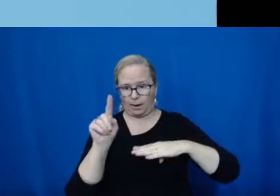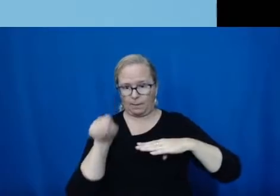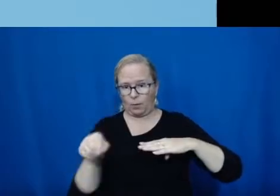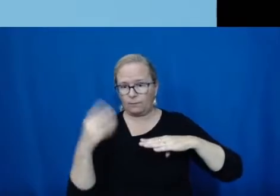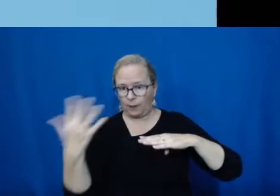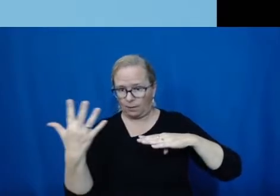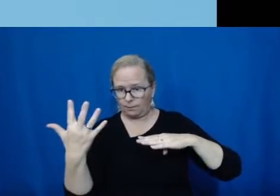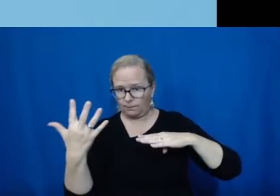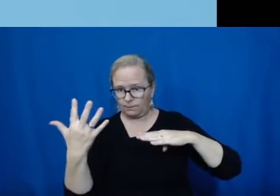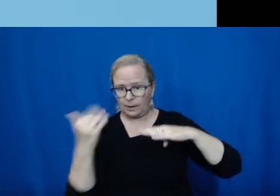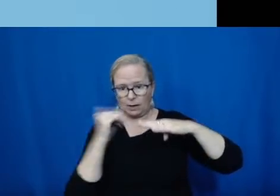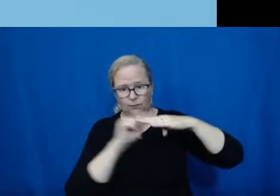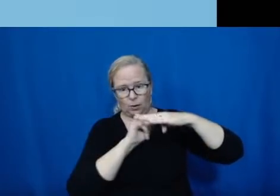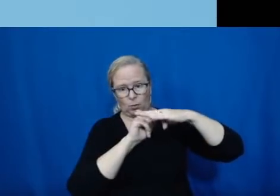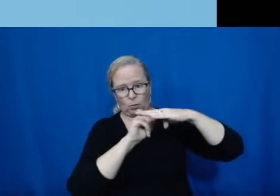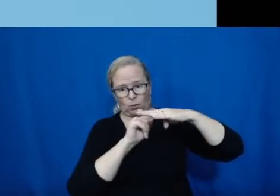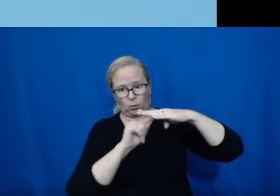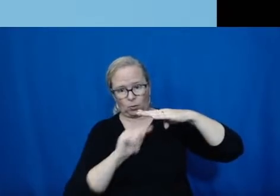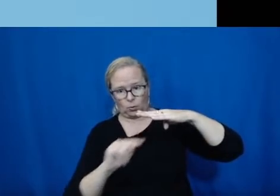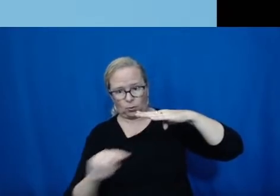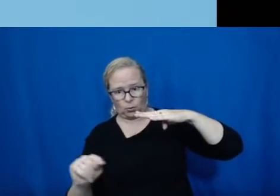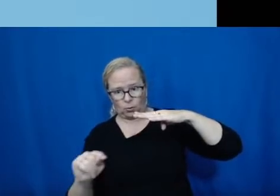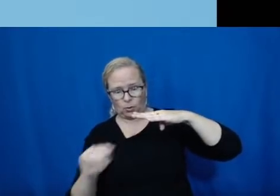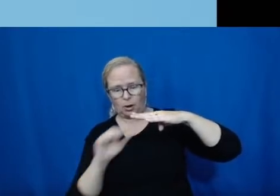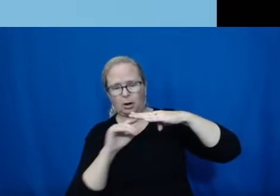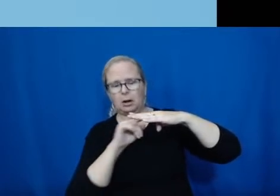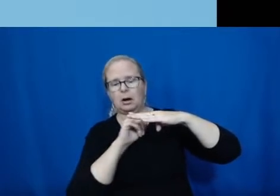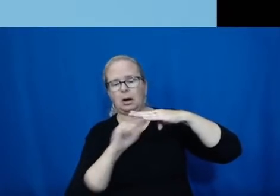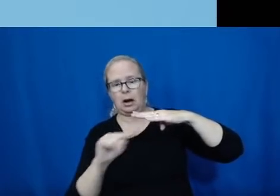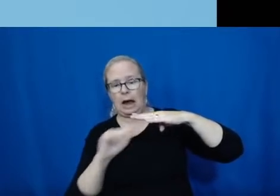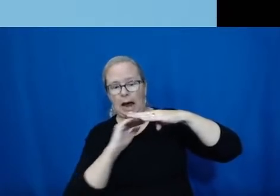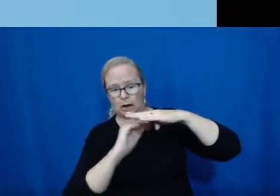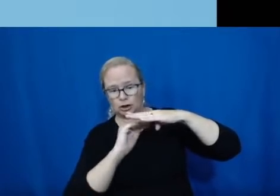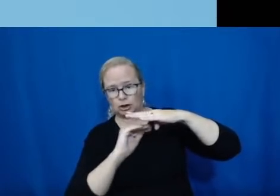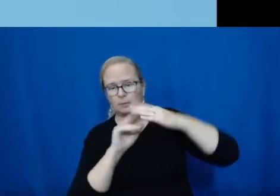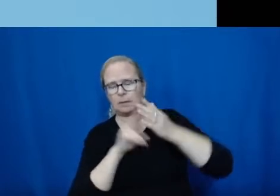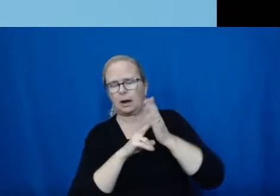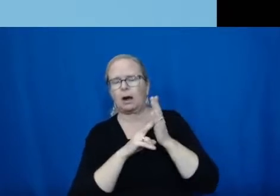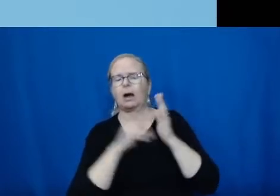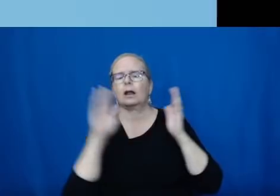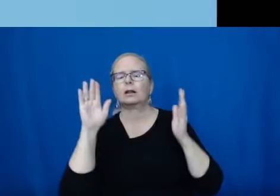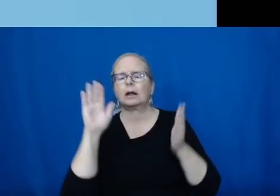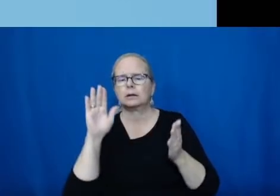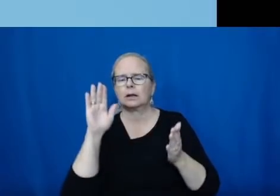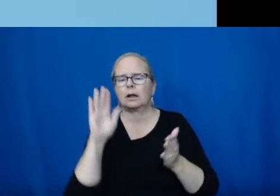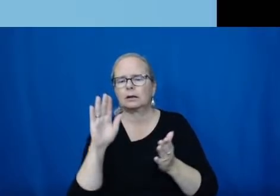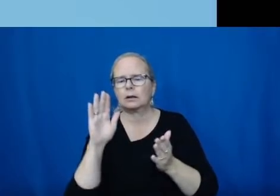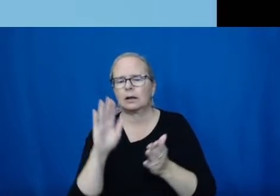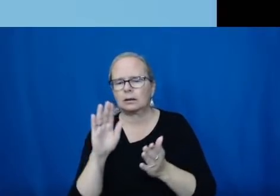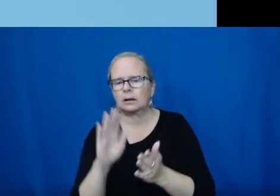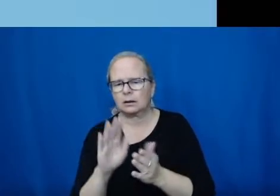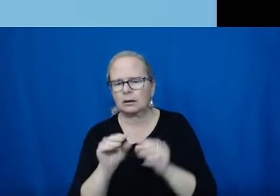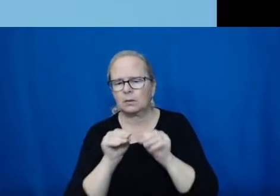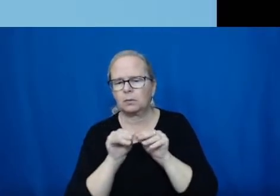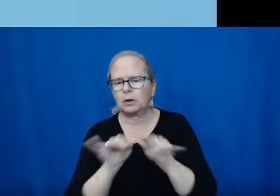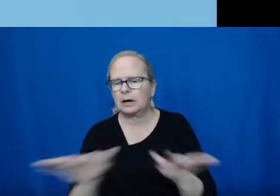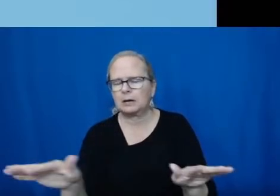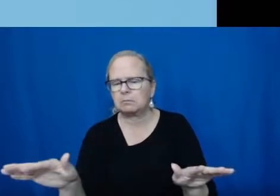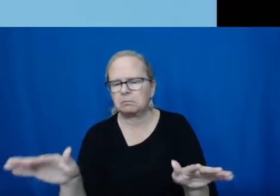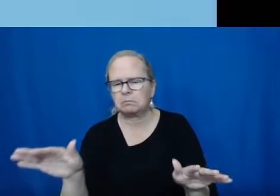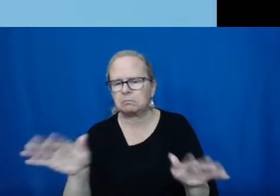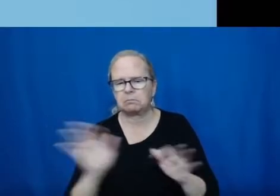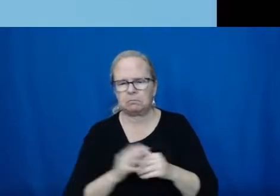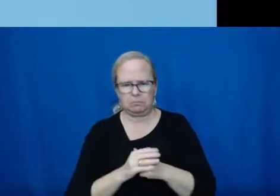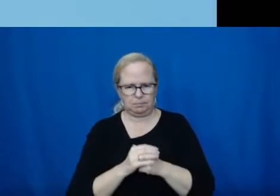than one person. So below 1 is good, but something like 0.9 is